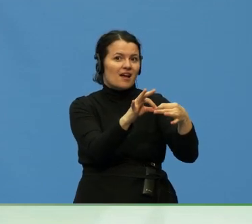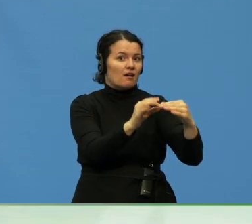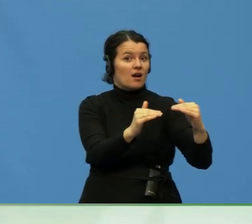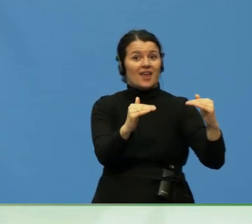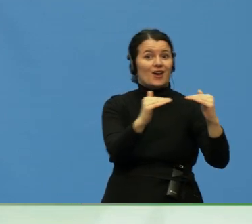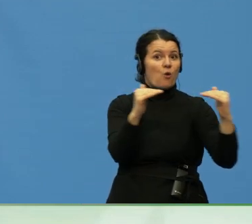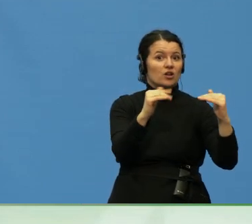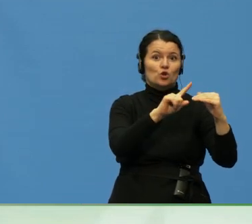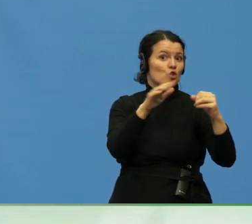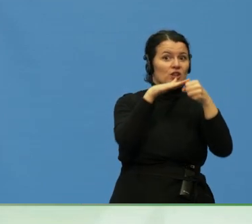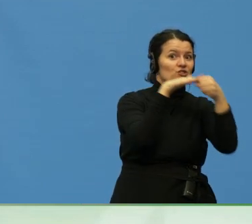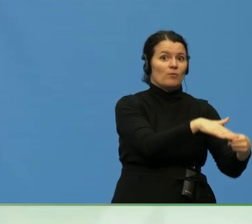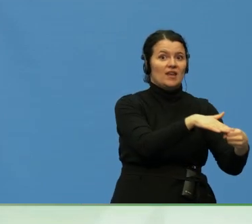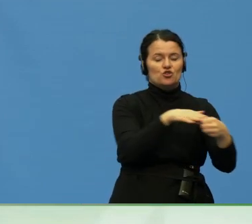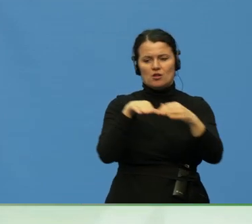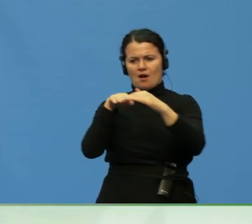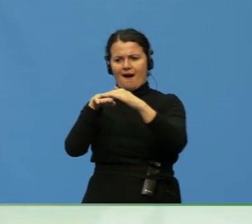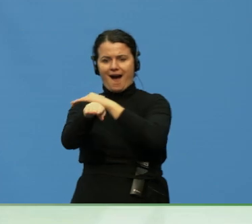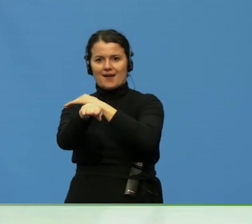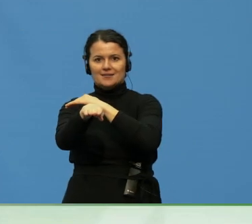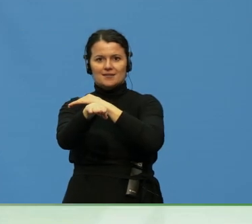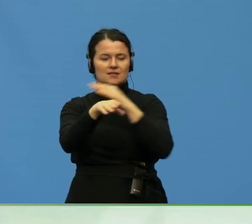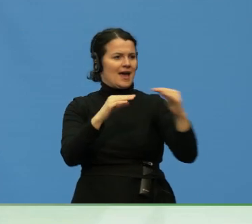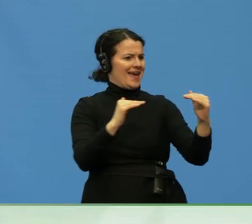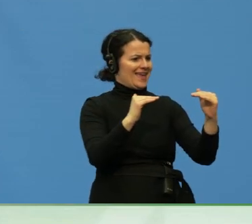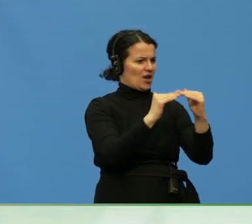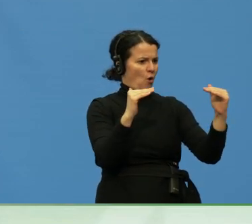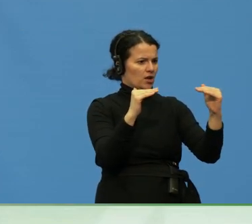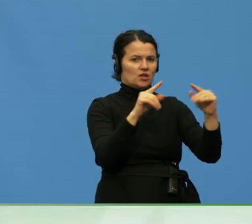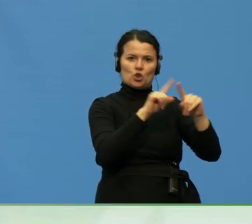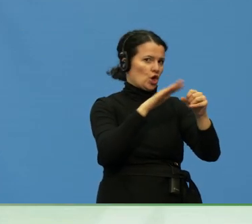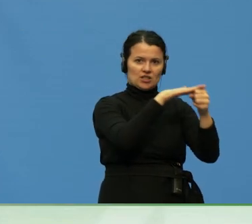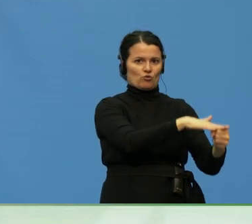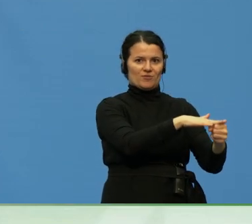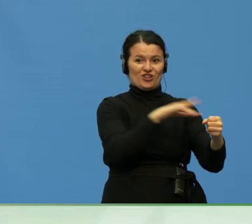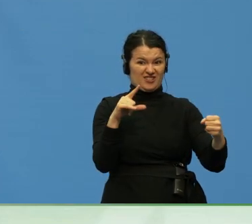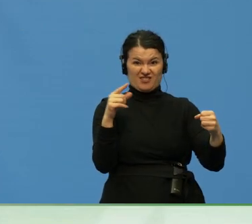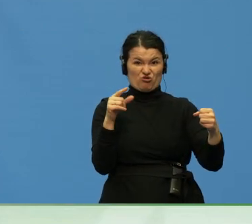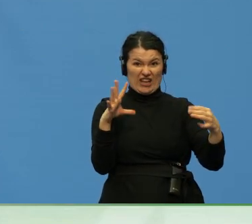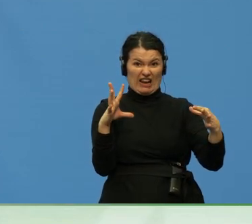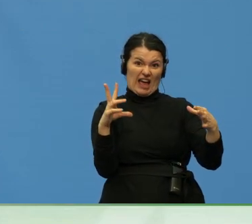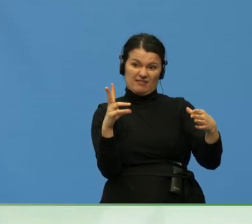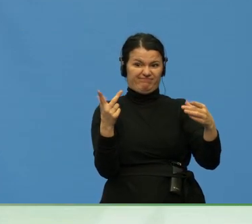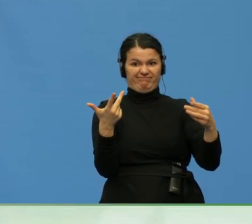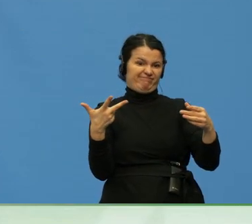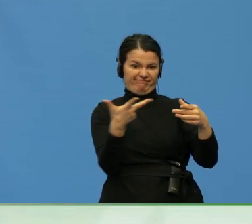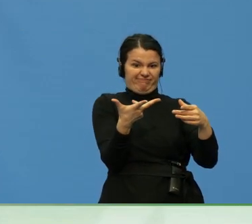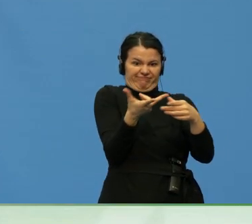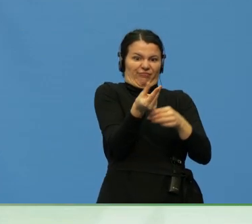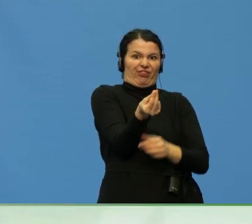and non-discrimination. And a form of discrimination that is prohibited, that is not